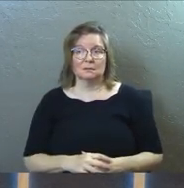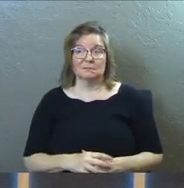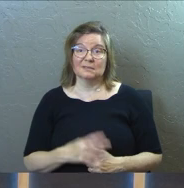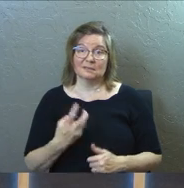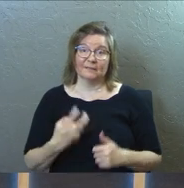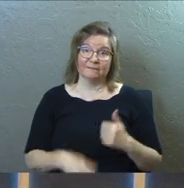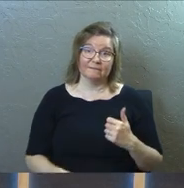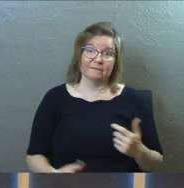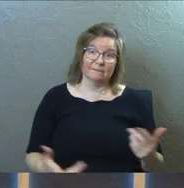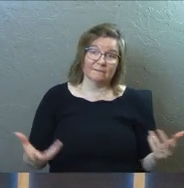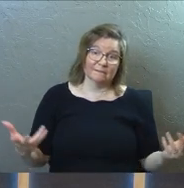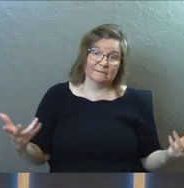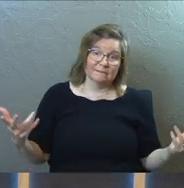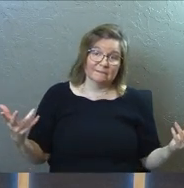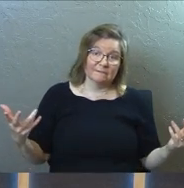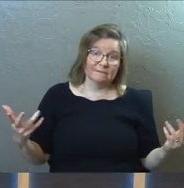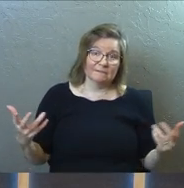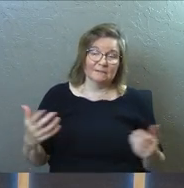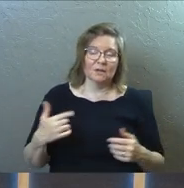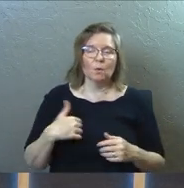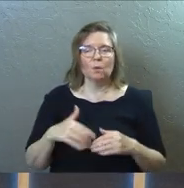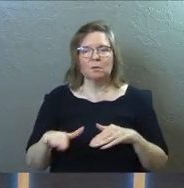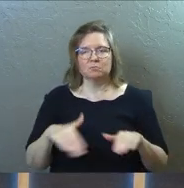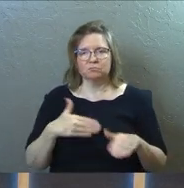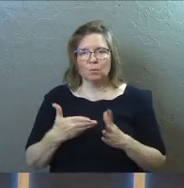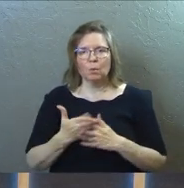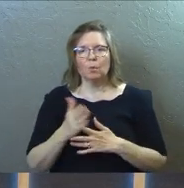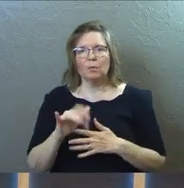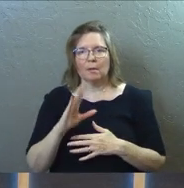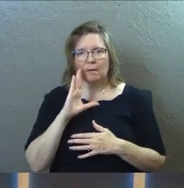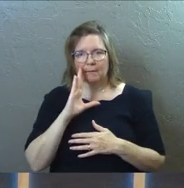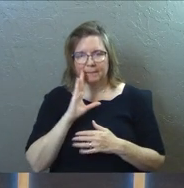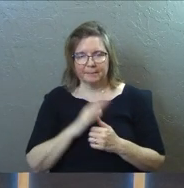It's tough, isn't it? We're going to walk through it, though.